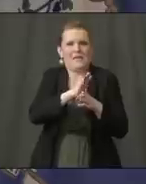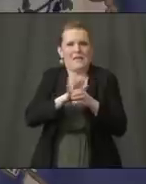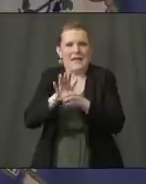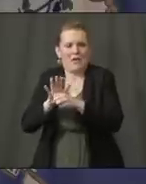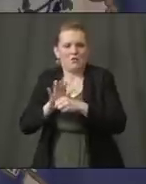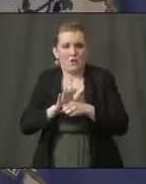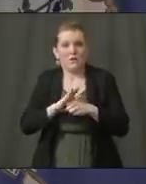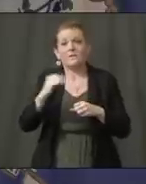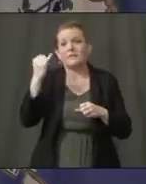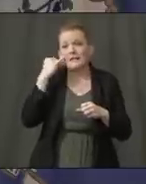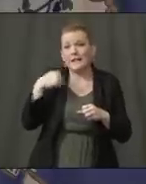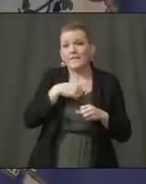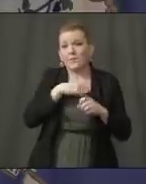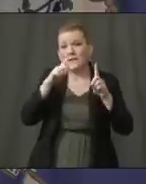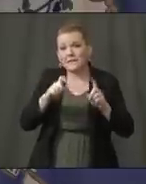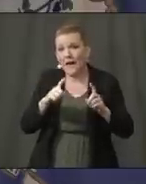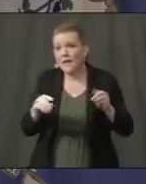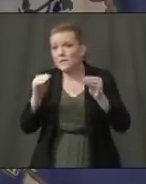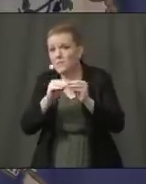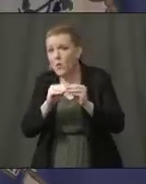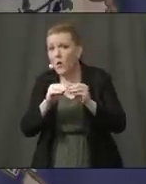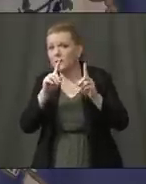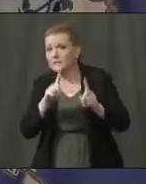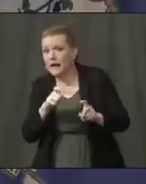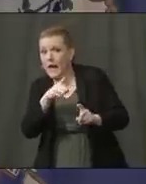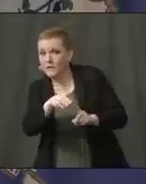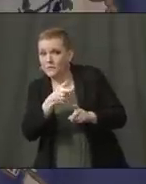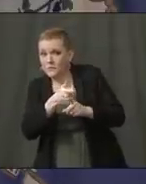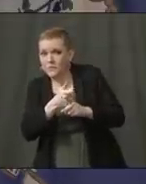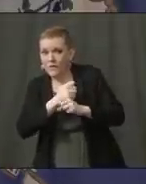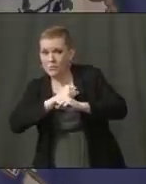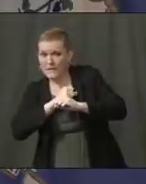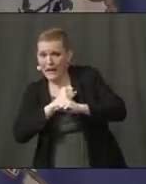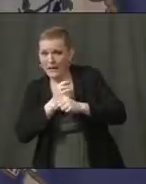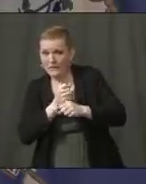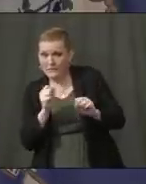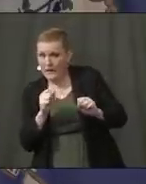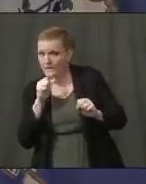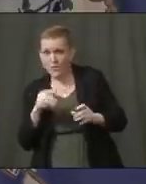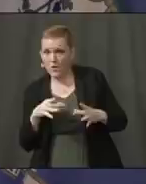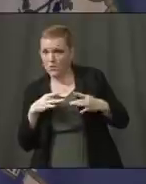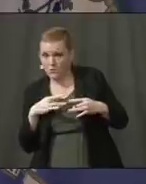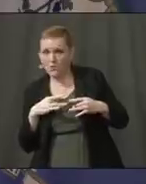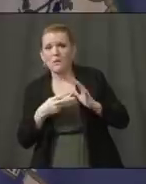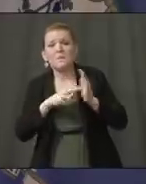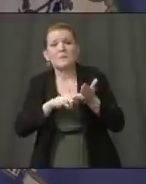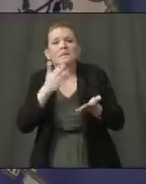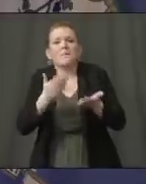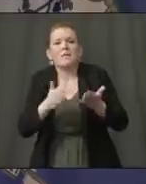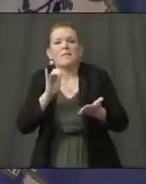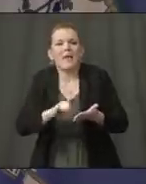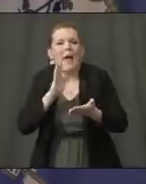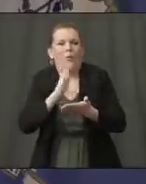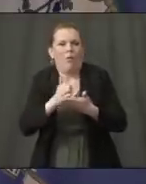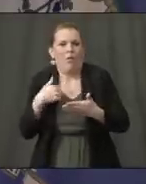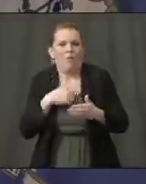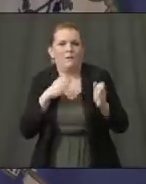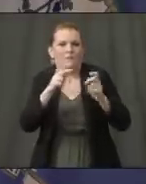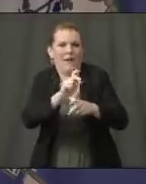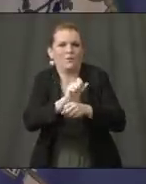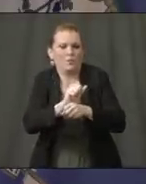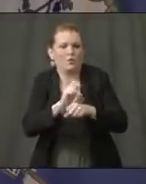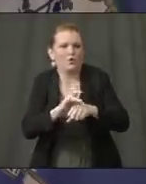sooner. And it could be that in a place like Fairfield County, where the infection rate is not nearly what it is in, say, New York City, but is